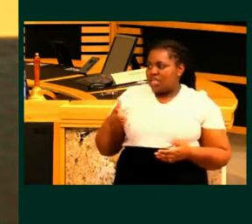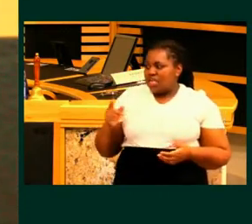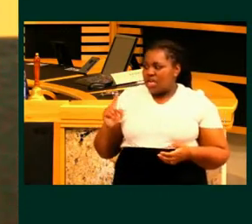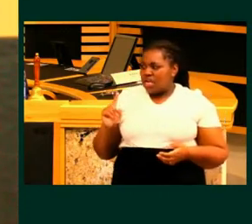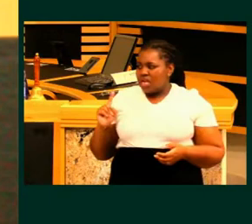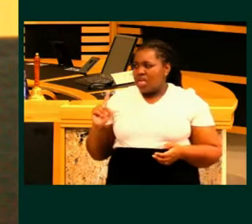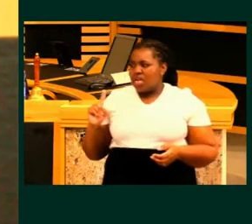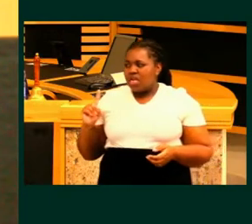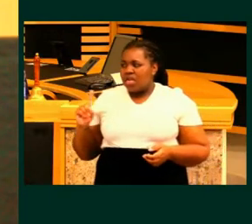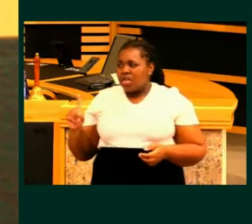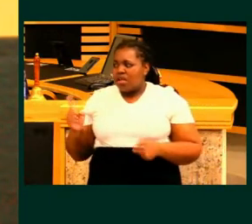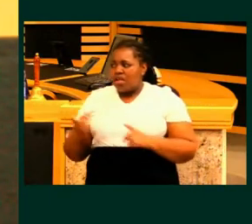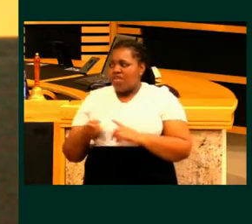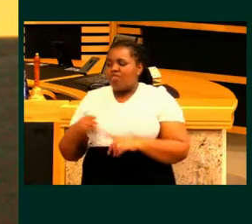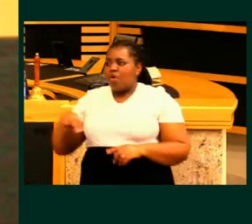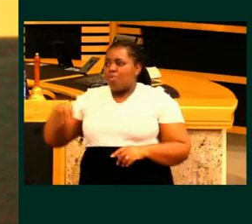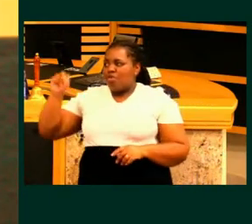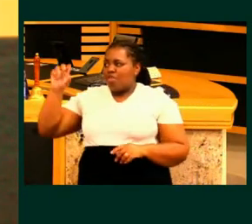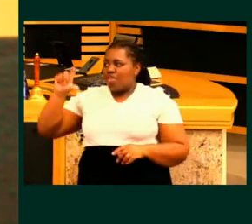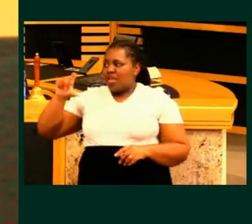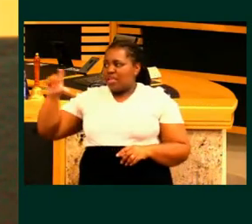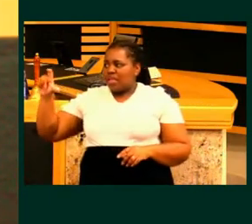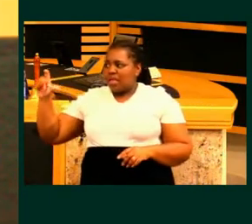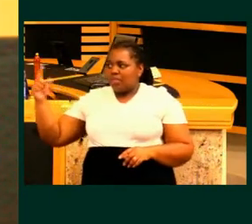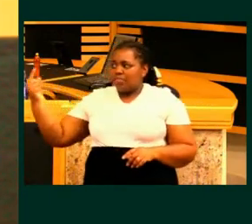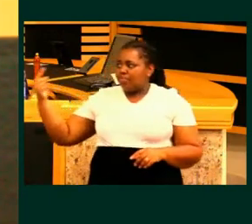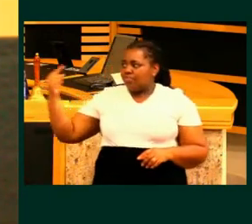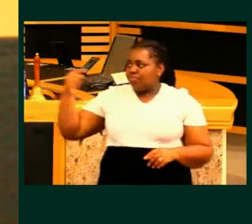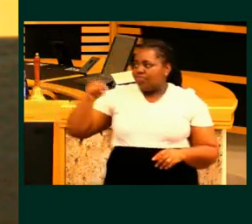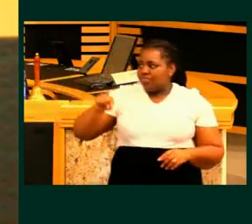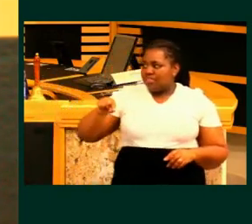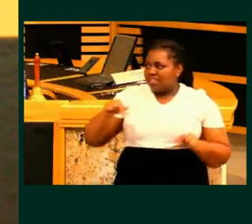train from northern